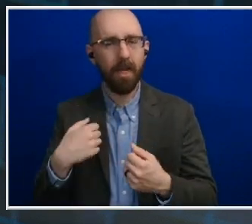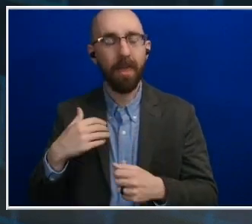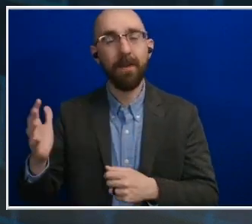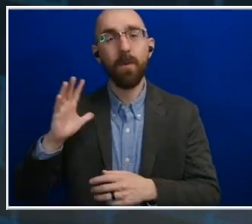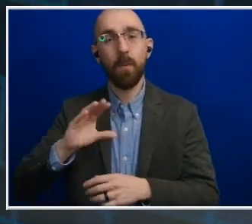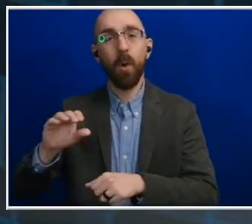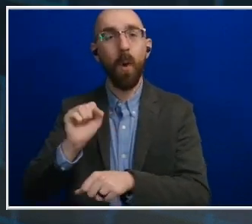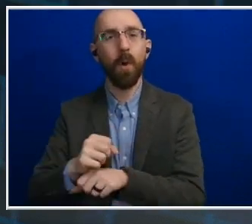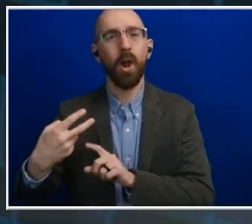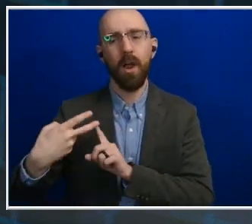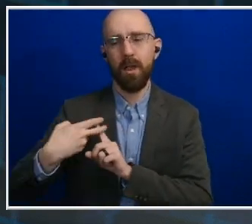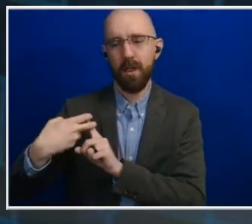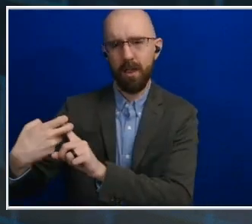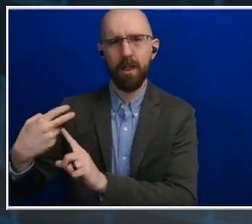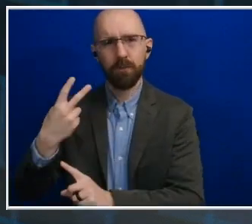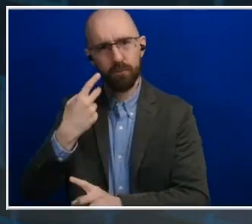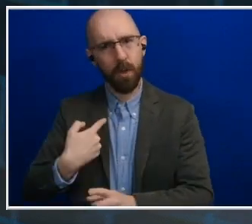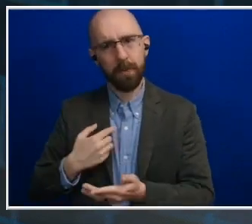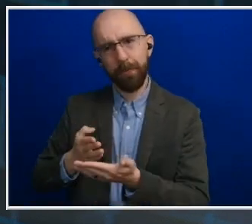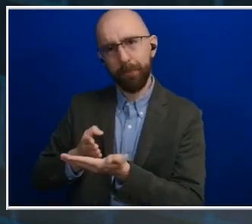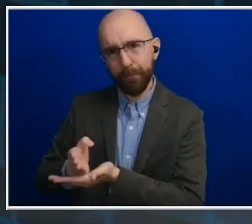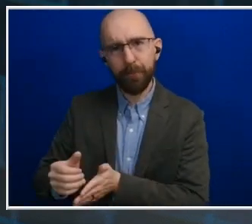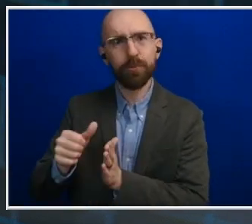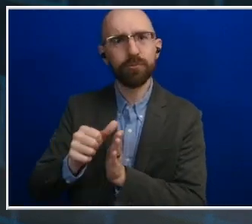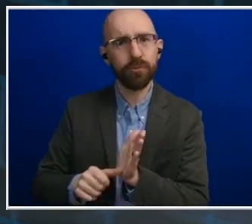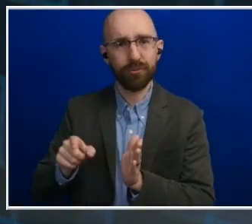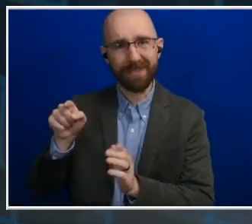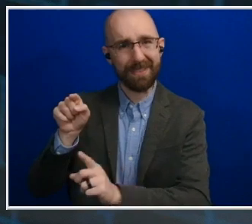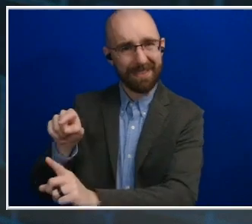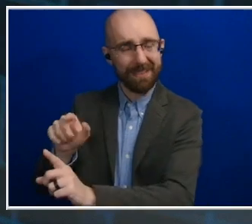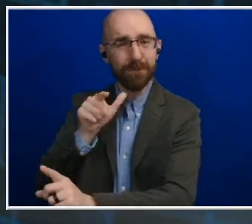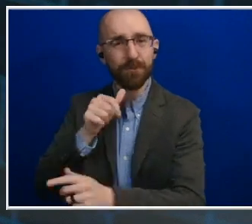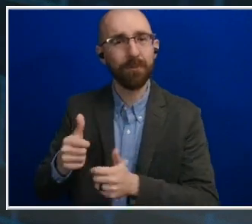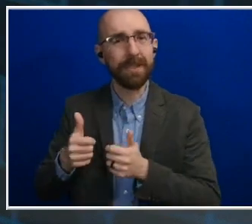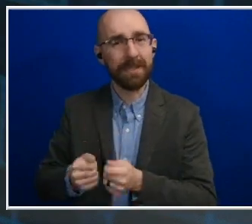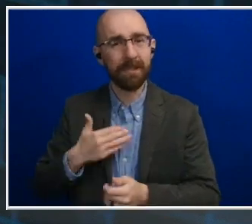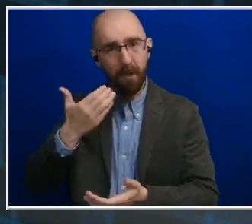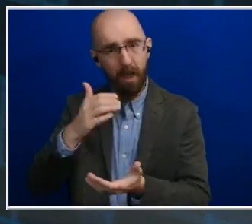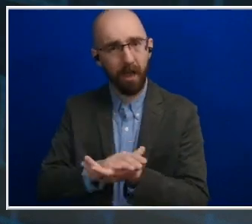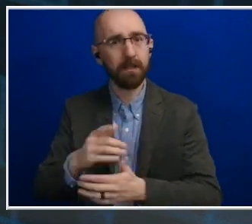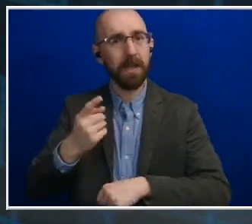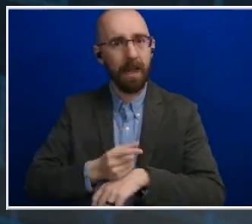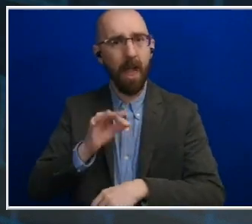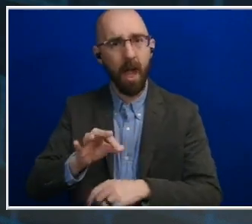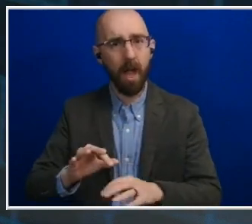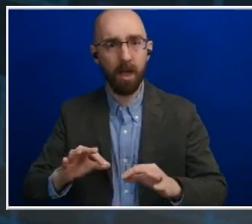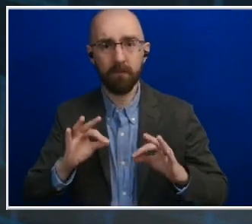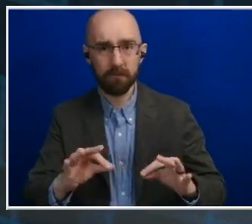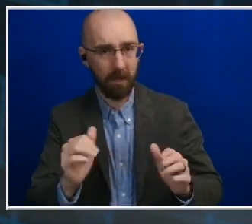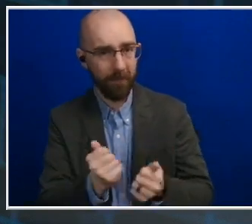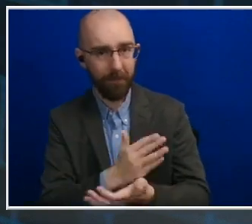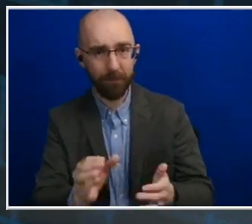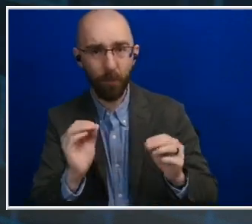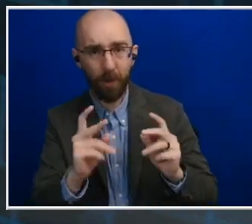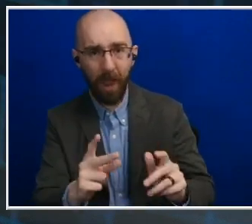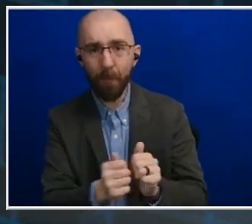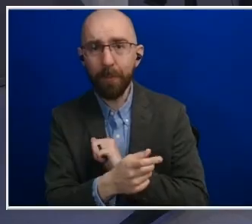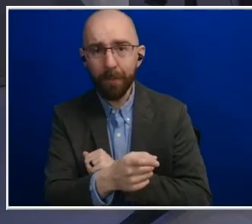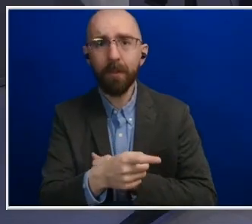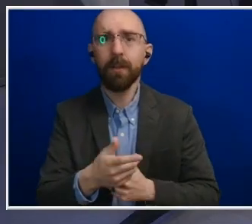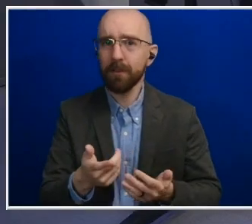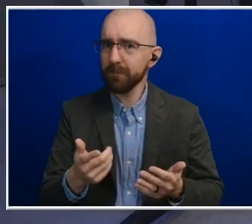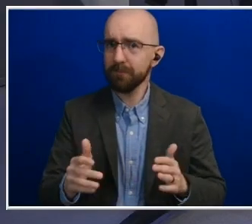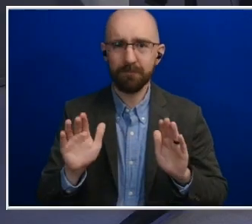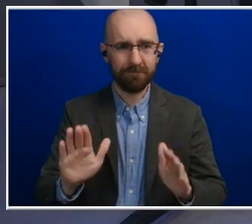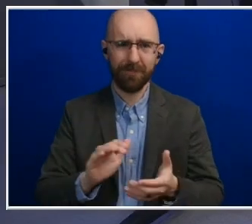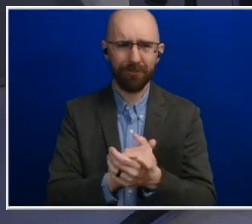through the surgery. Actually, he's the guy who was texting my husband the day of to make sure he was okay. Fantastic. And that I was okay. Well, so congratulations. Yeah, very